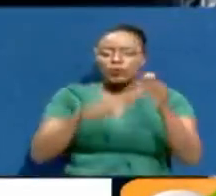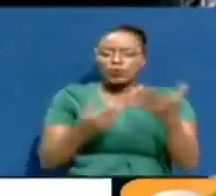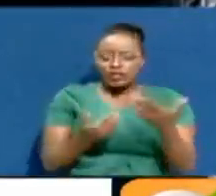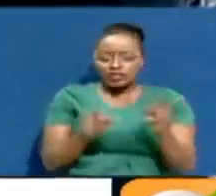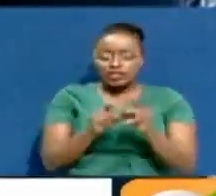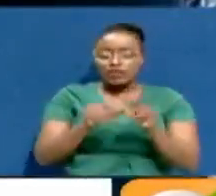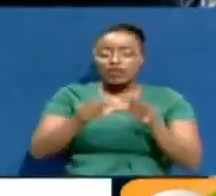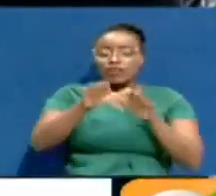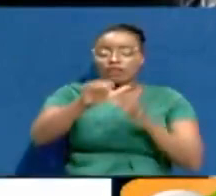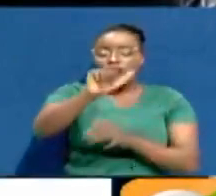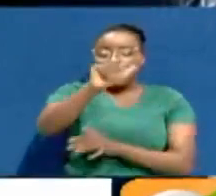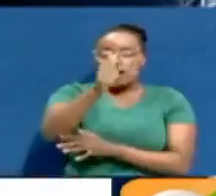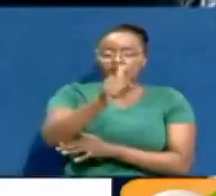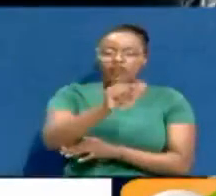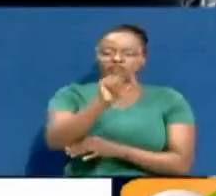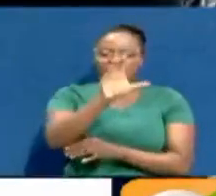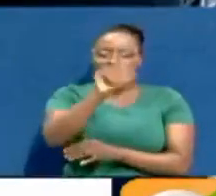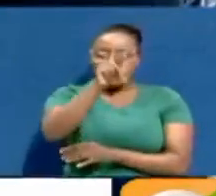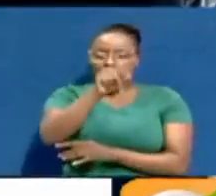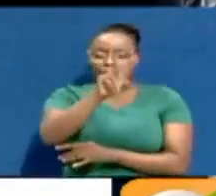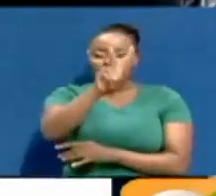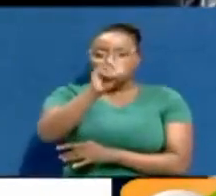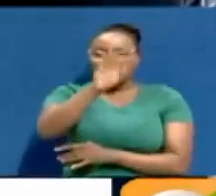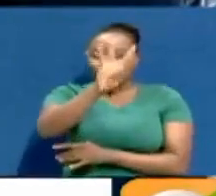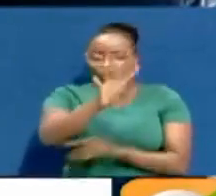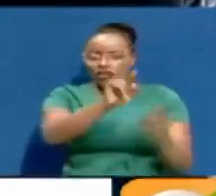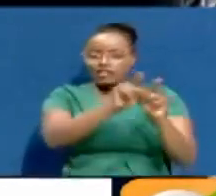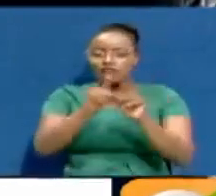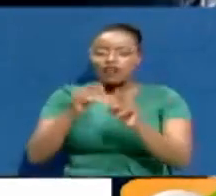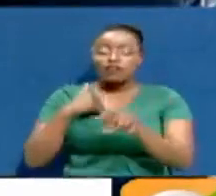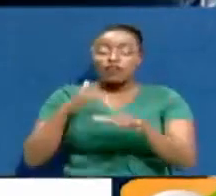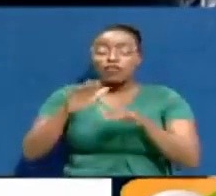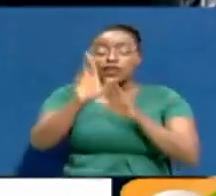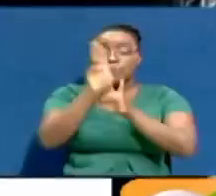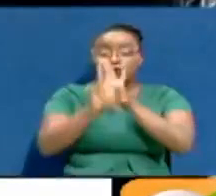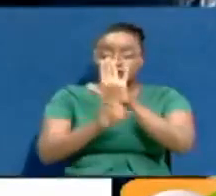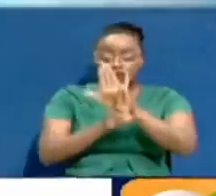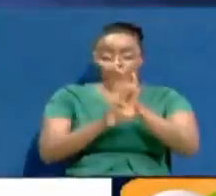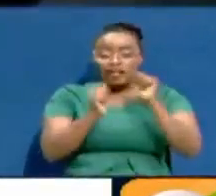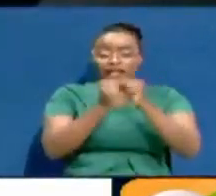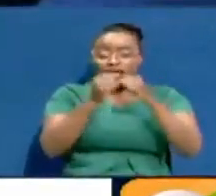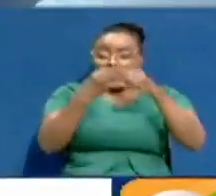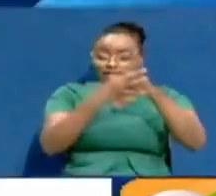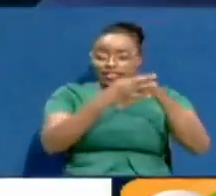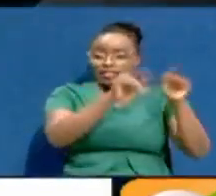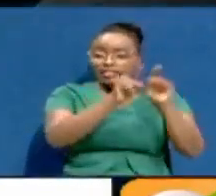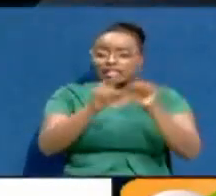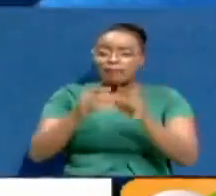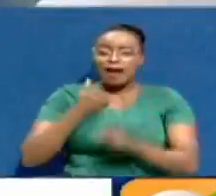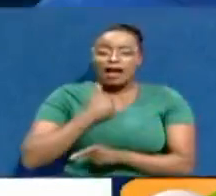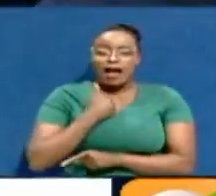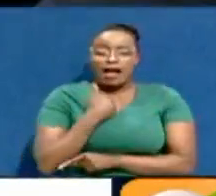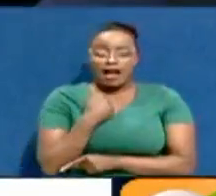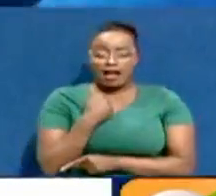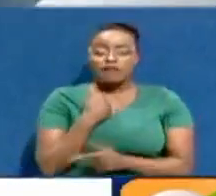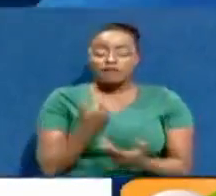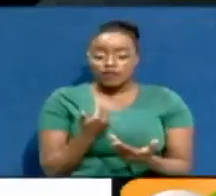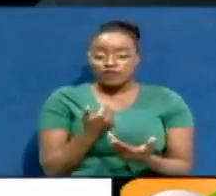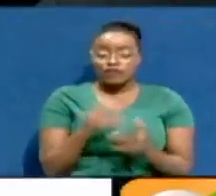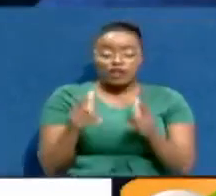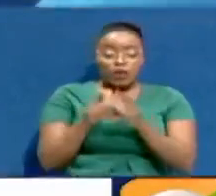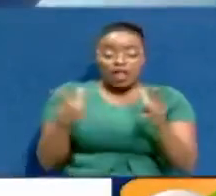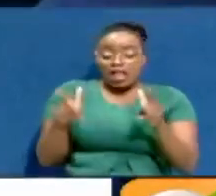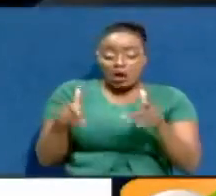is Traffic Act Cap 403. Under Traffic Rule 83, within the Act, drivers should